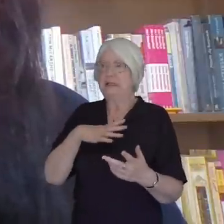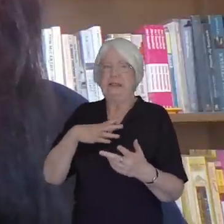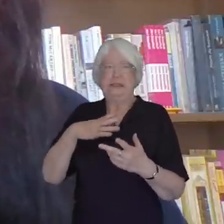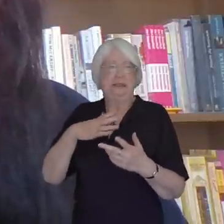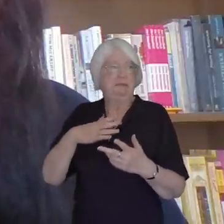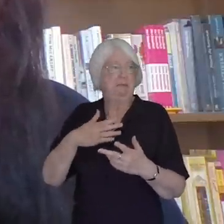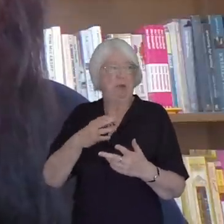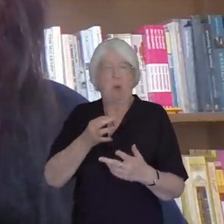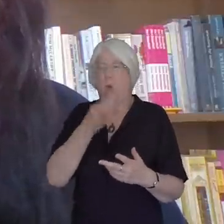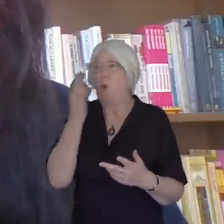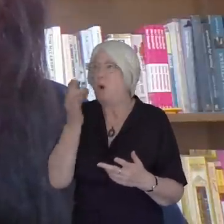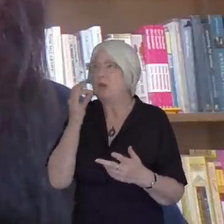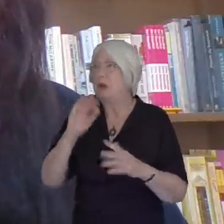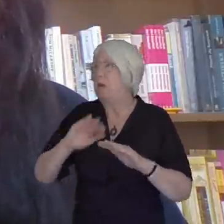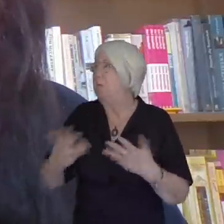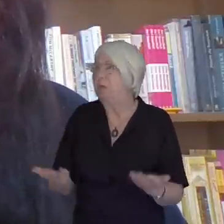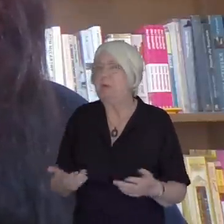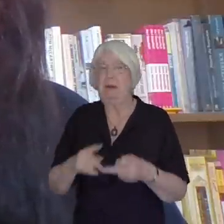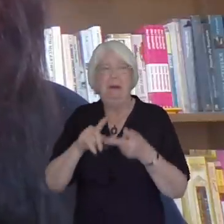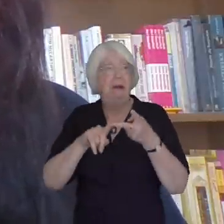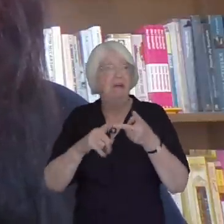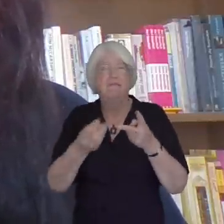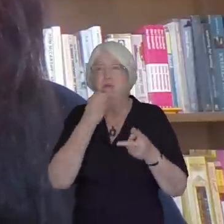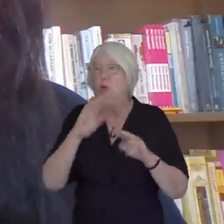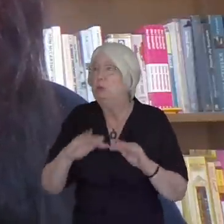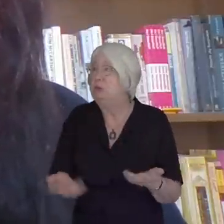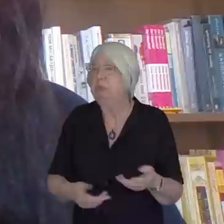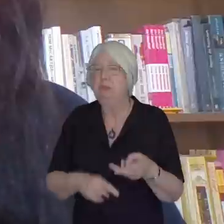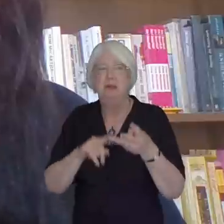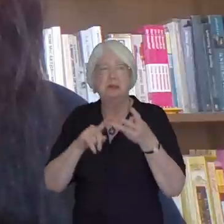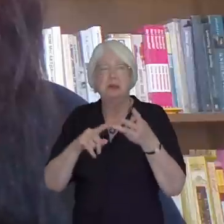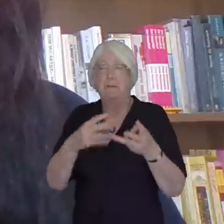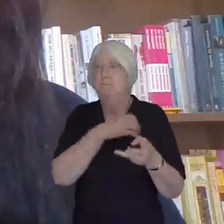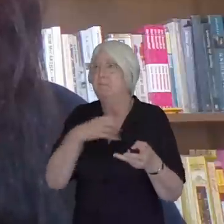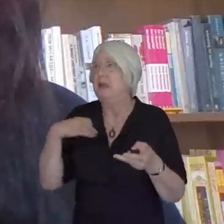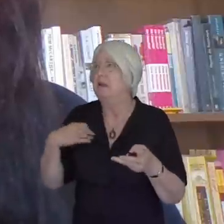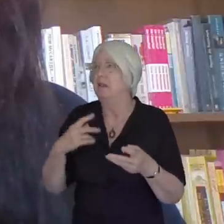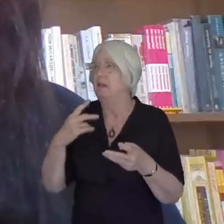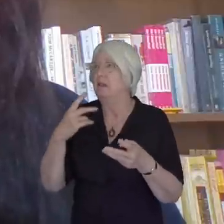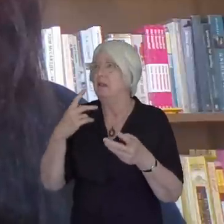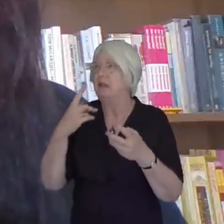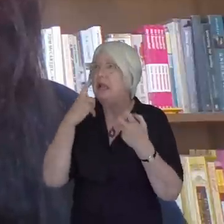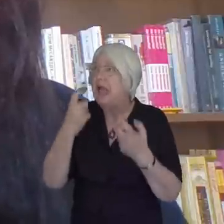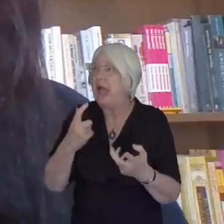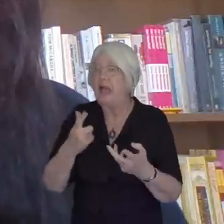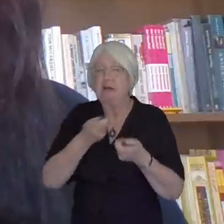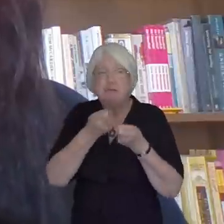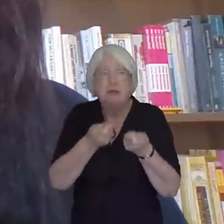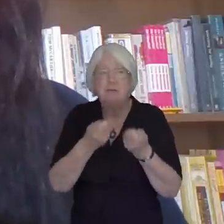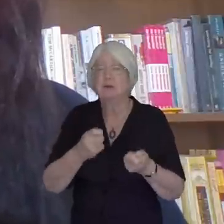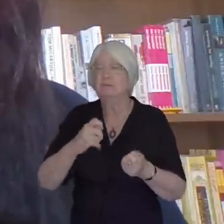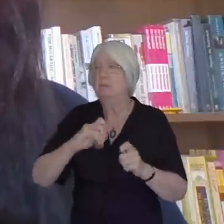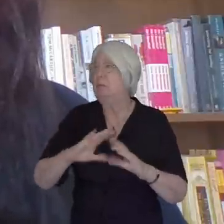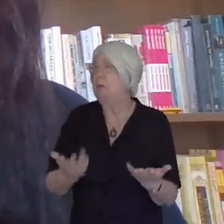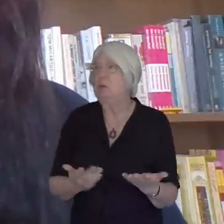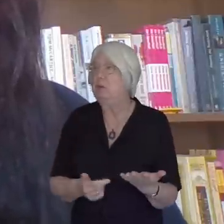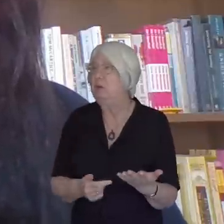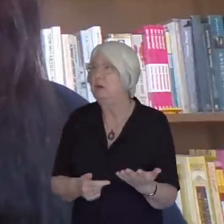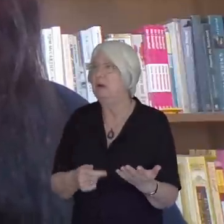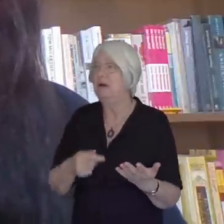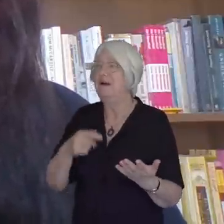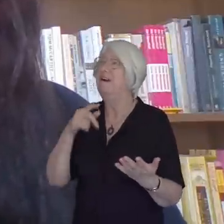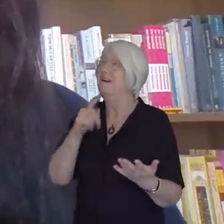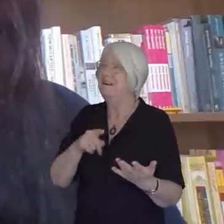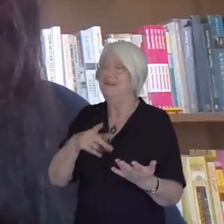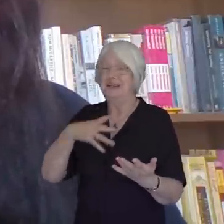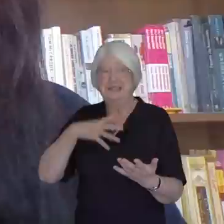People living in poverty are already facing a lack of water, food, and medical care. As coronavirus infection rates speed